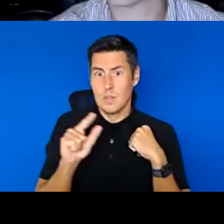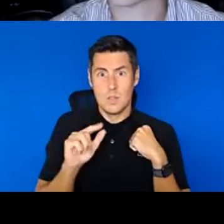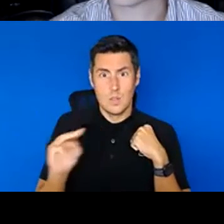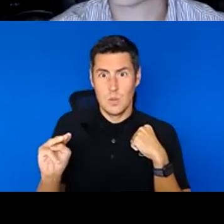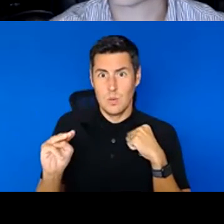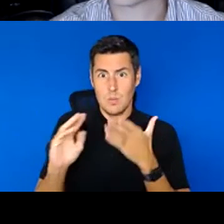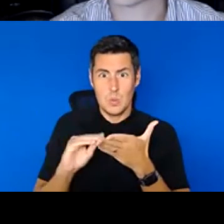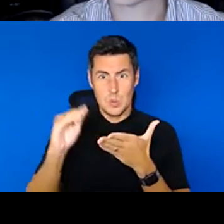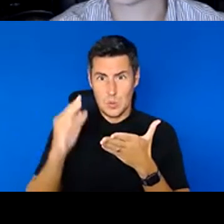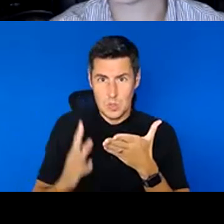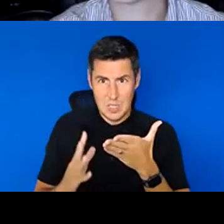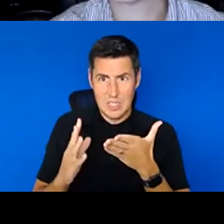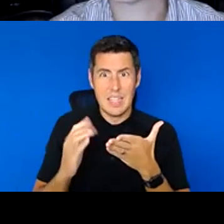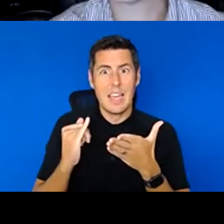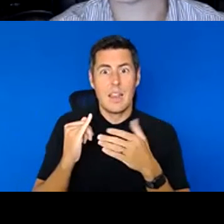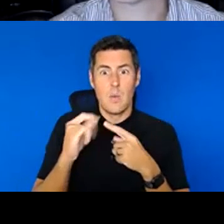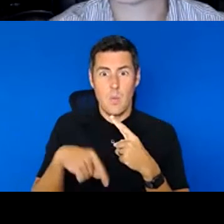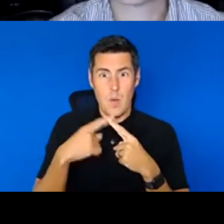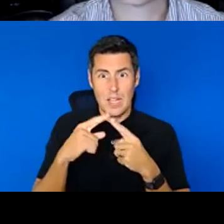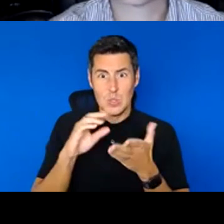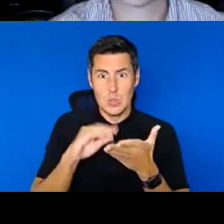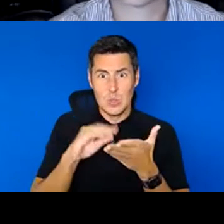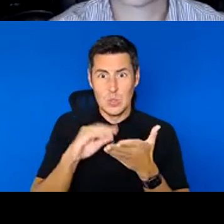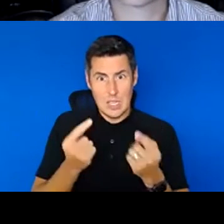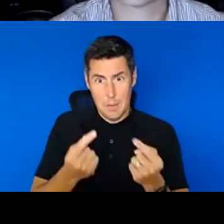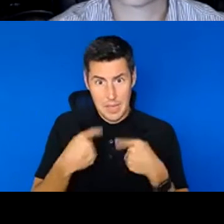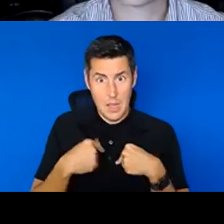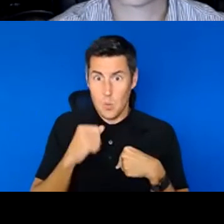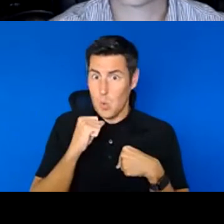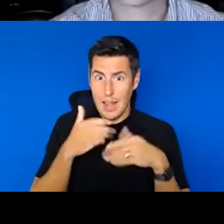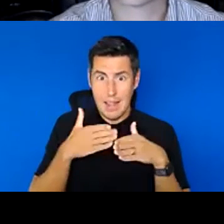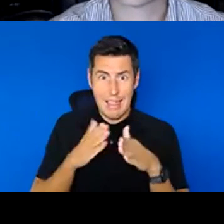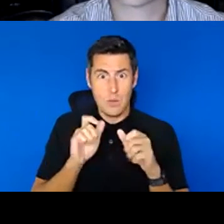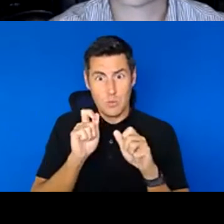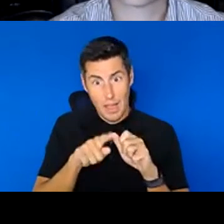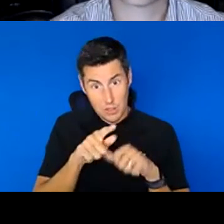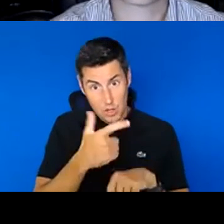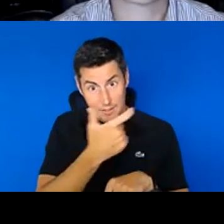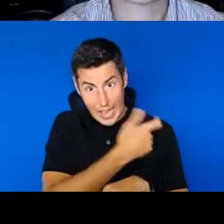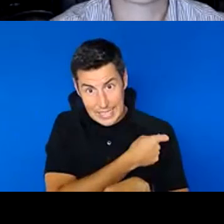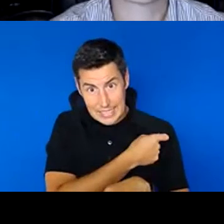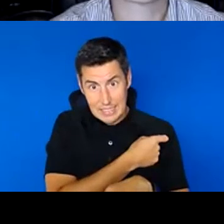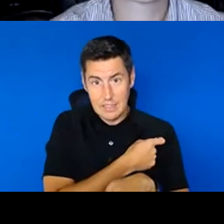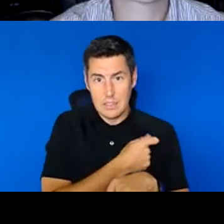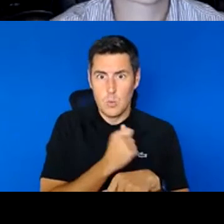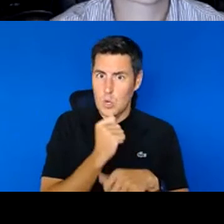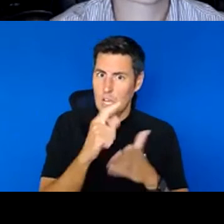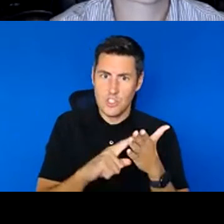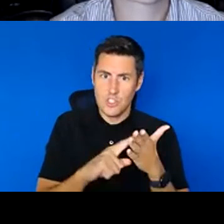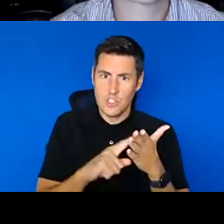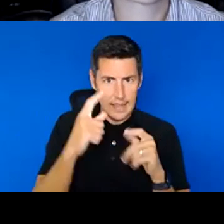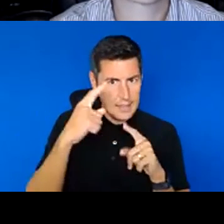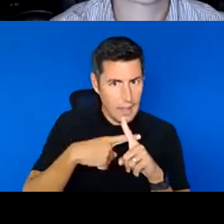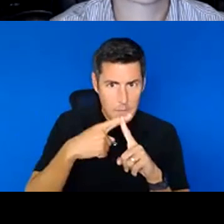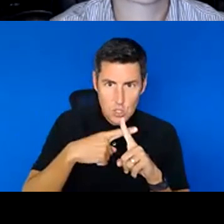when students are coming in, we cannot ask if they are vaccinated. We are not checking their temperature. There